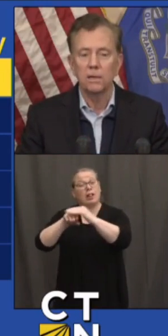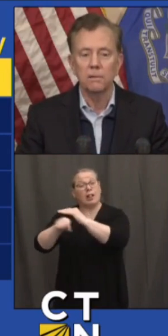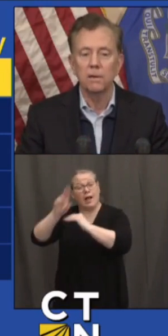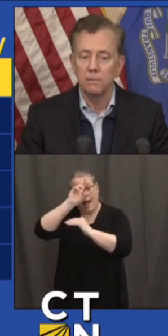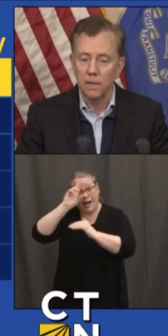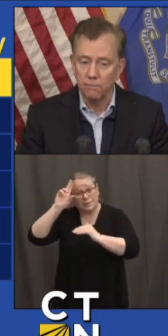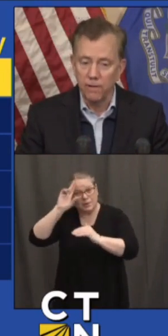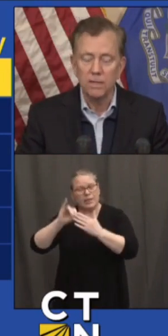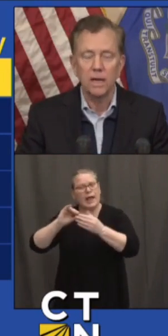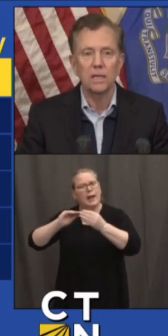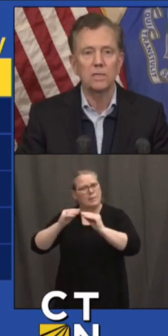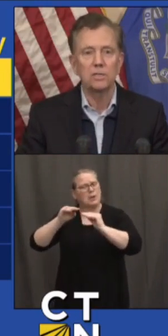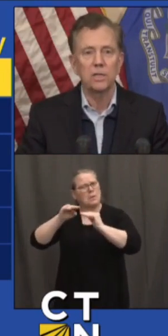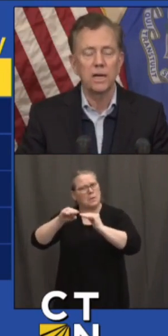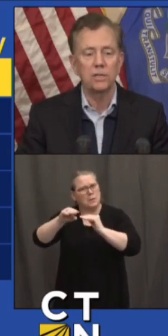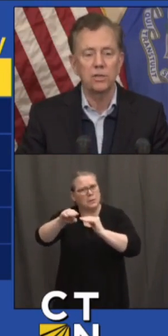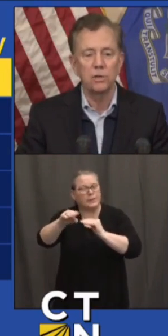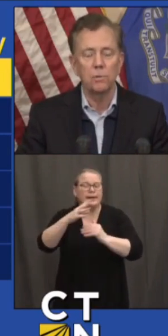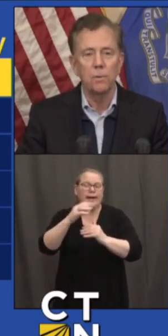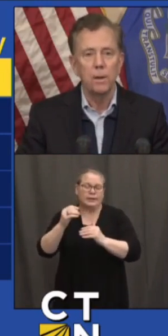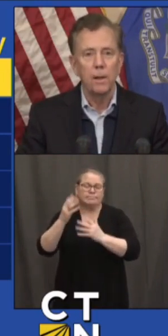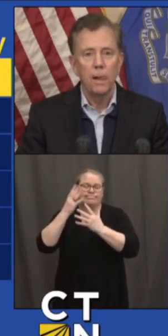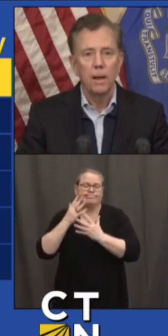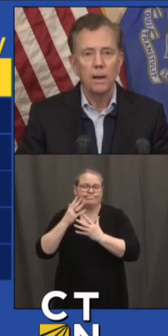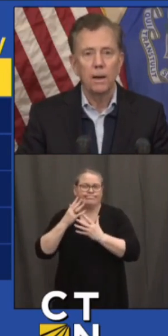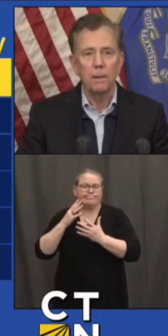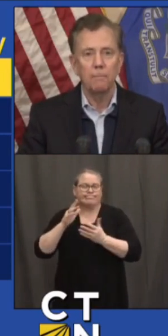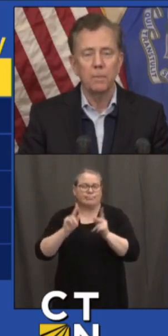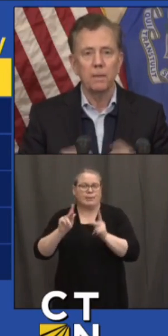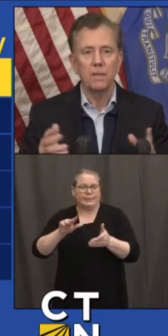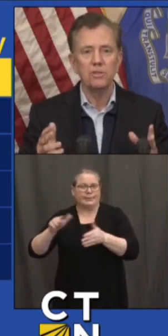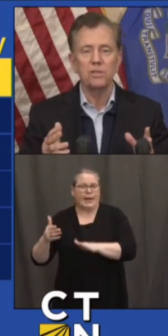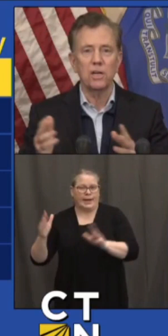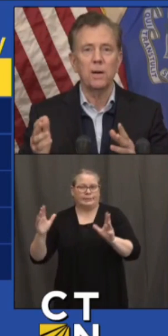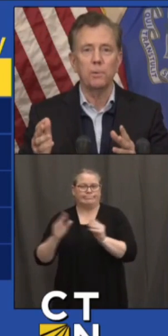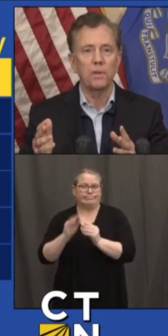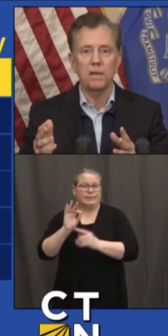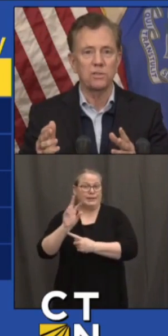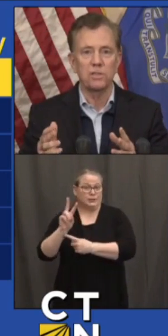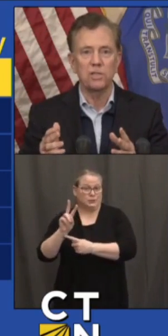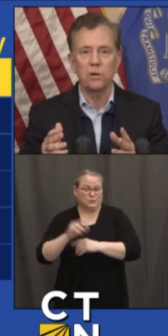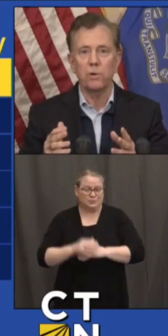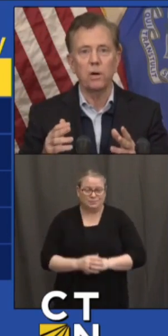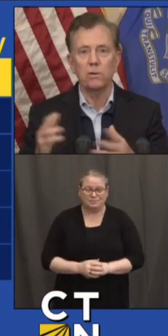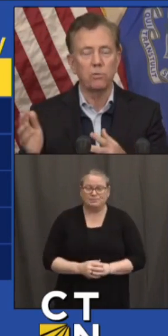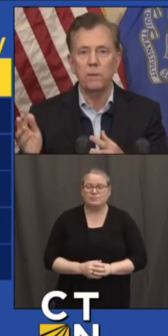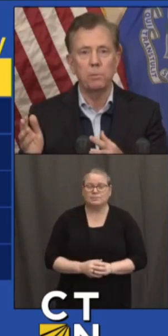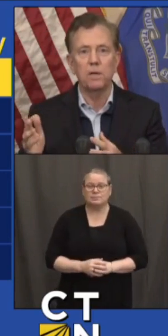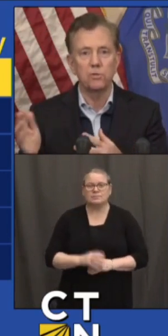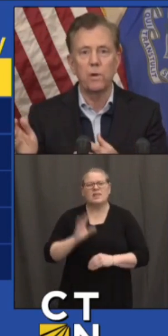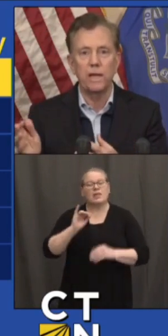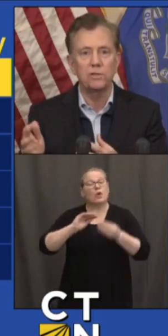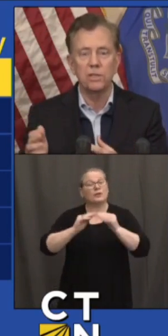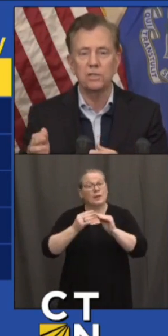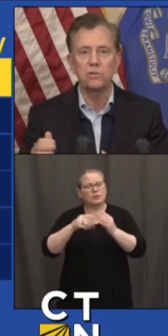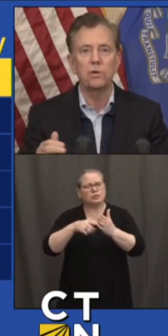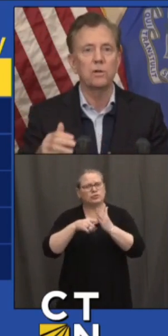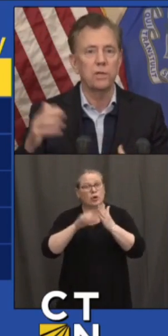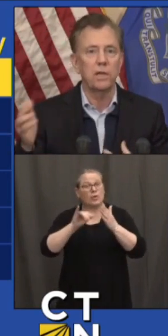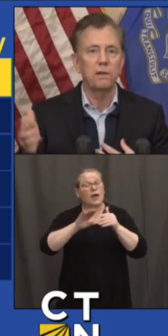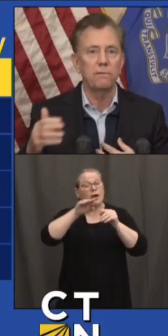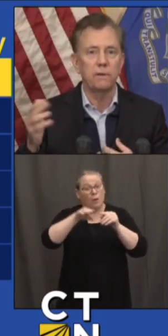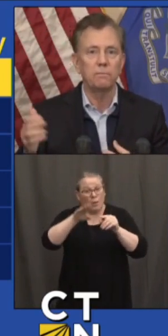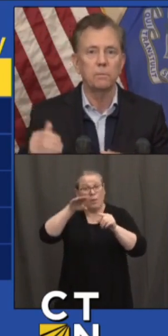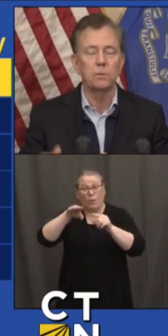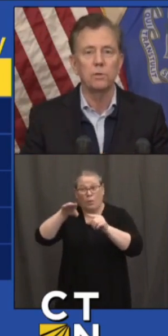and fatalities, 92. This says a couple of things. It says here we are 3+ weeks since New